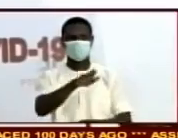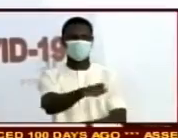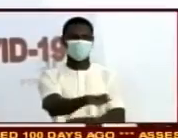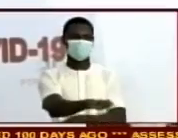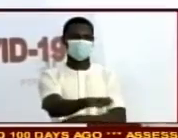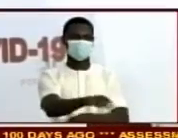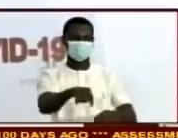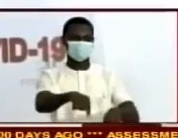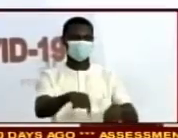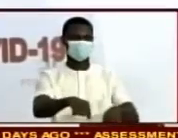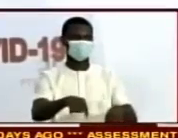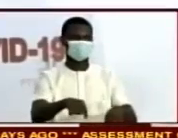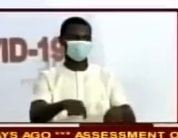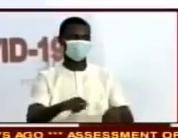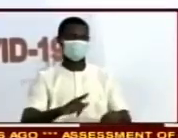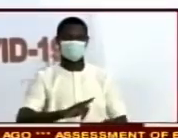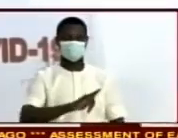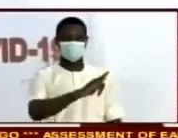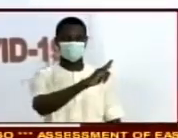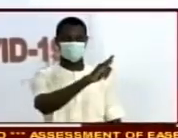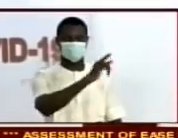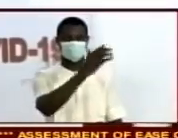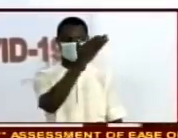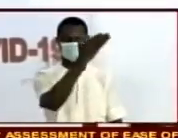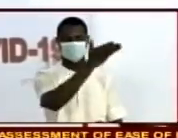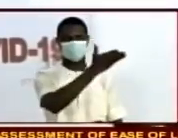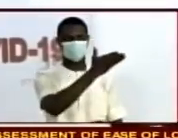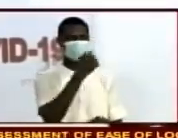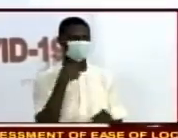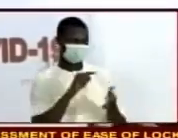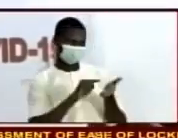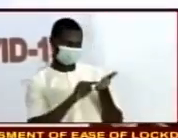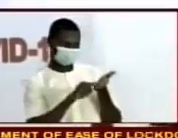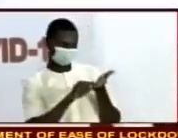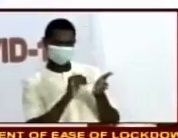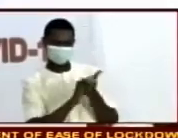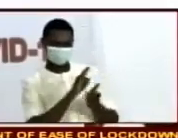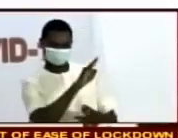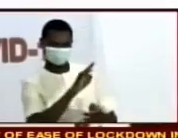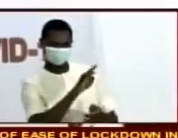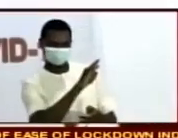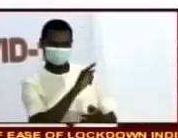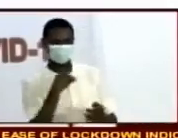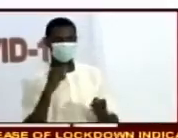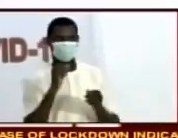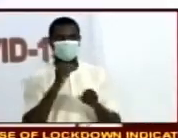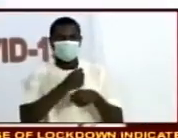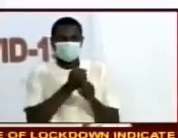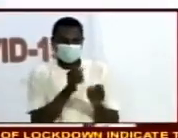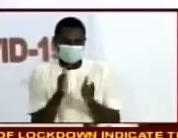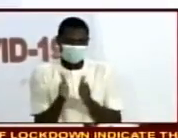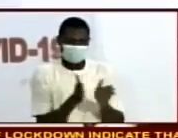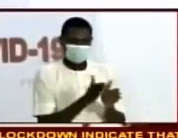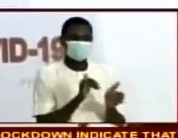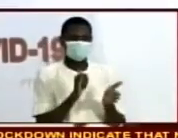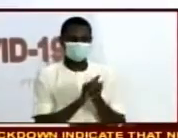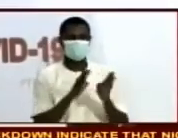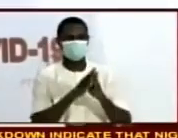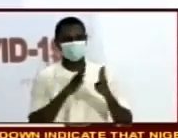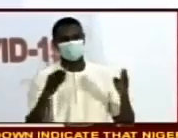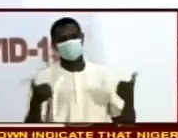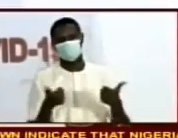the flight is still expected. And arrangements have been made. One of the big challenges that we have